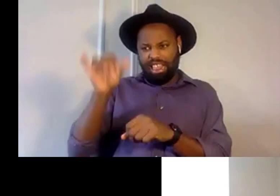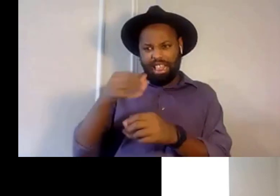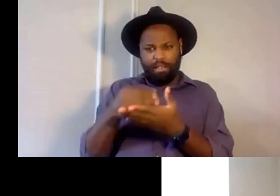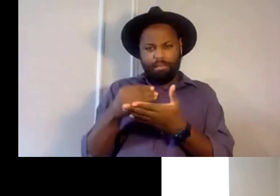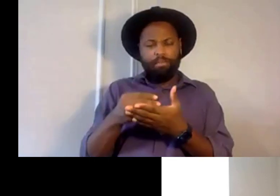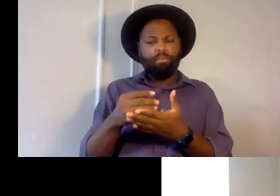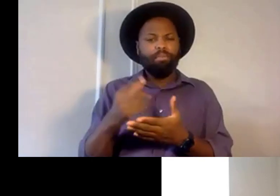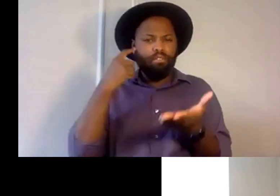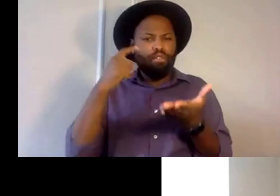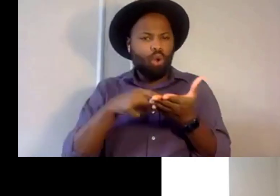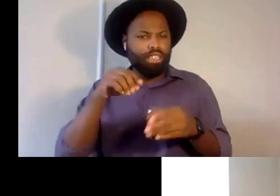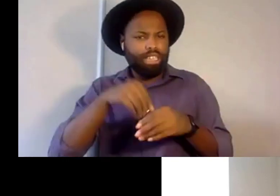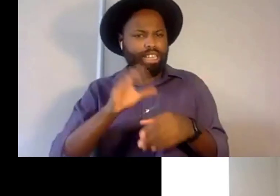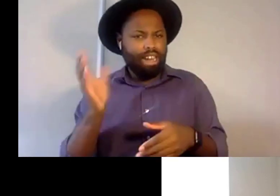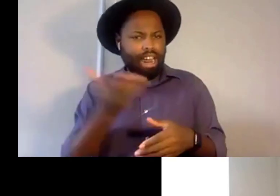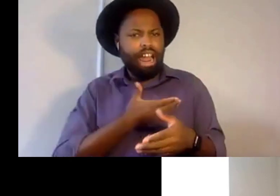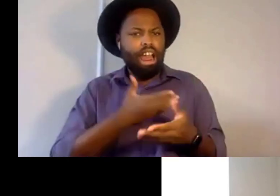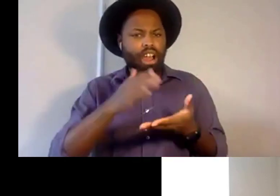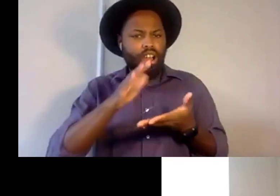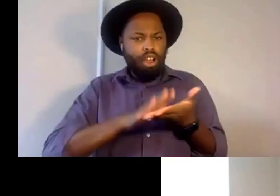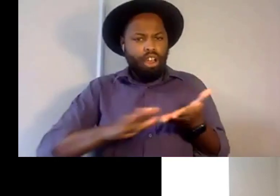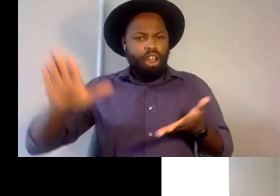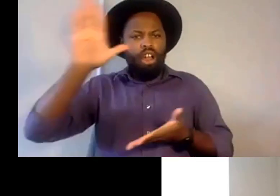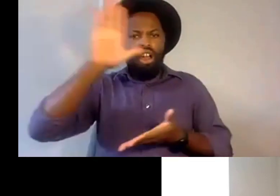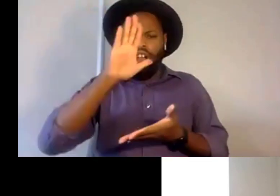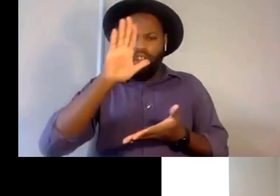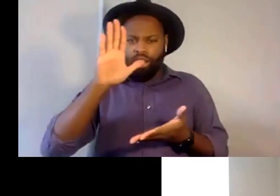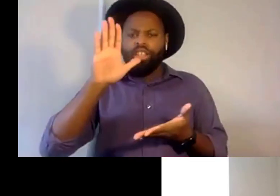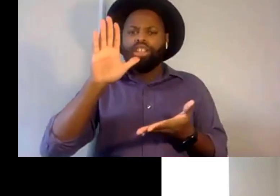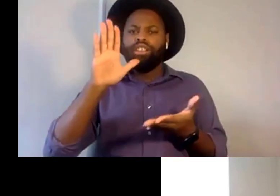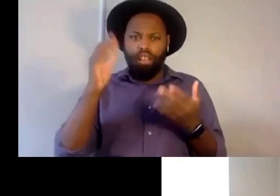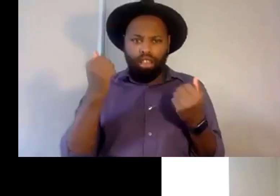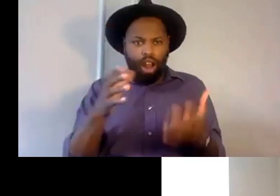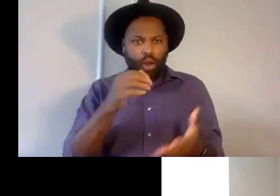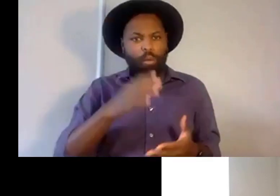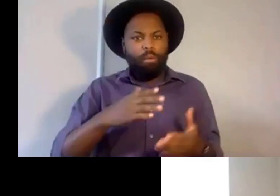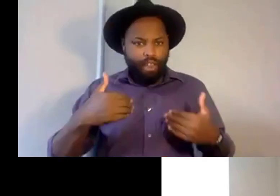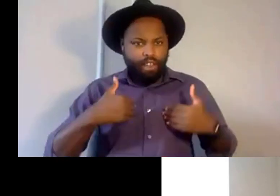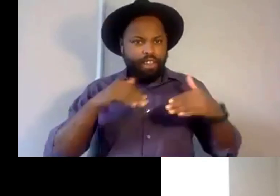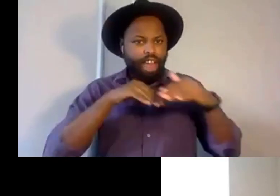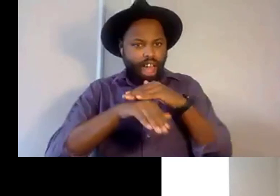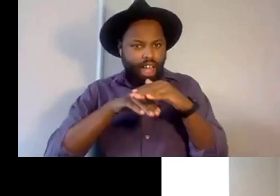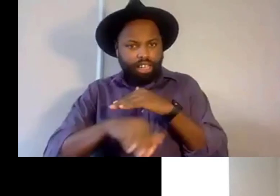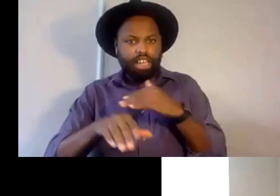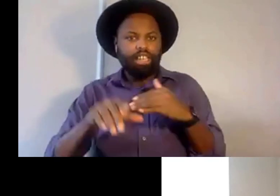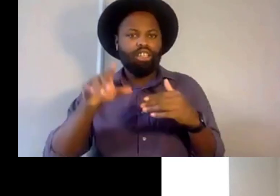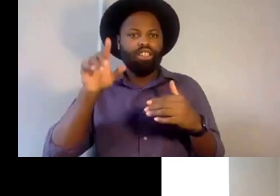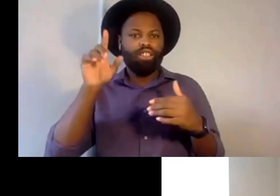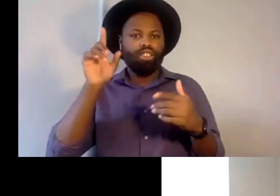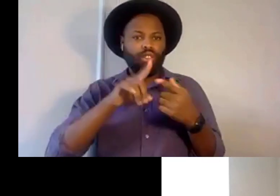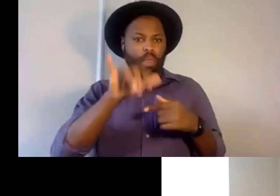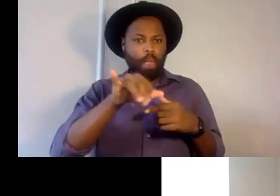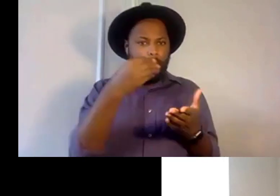lot of women having access to that money and publishing. One of my colleagues, she